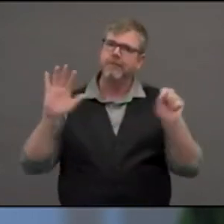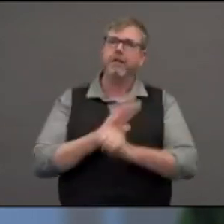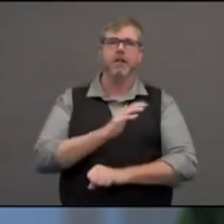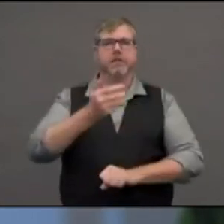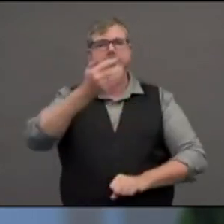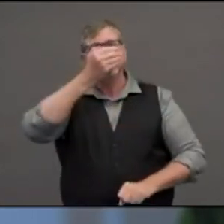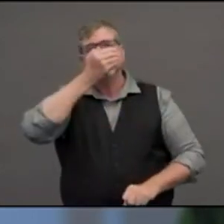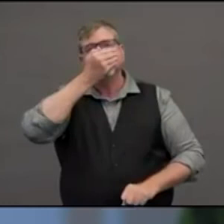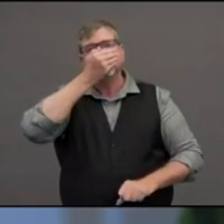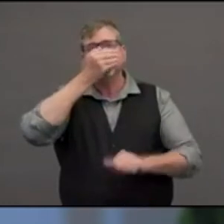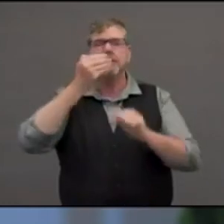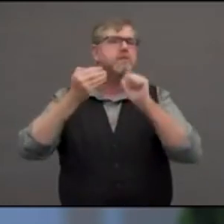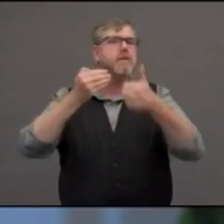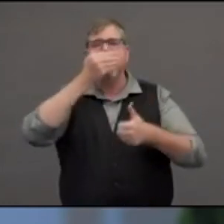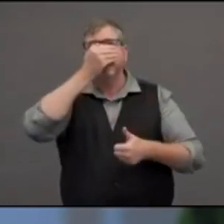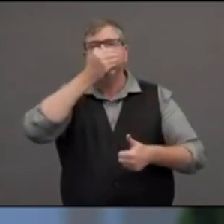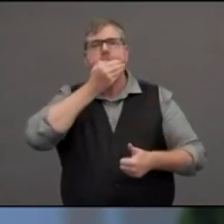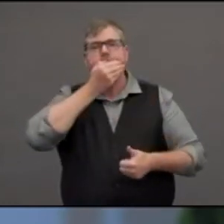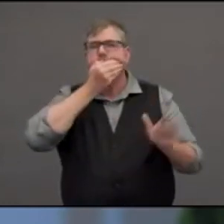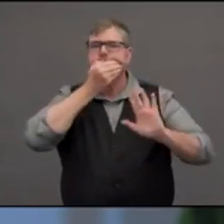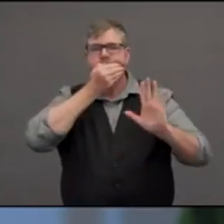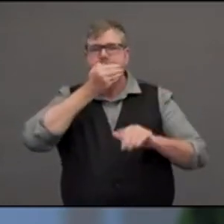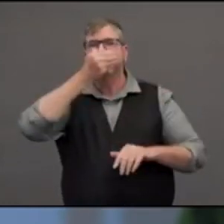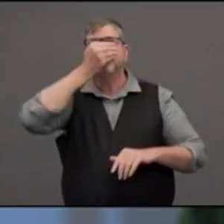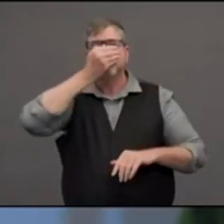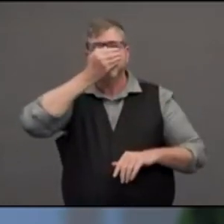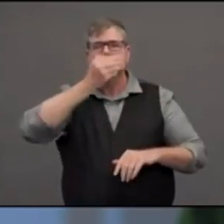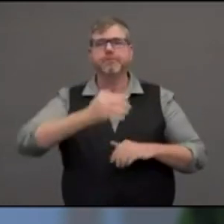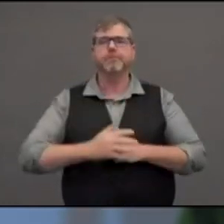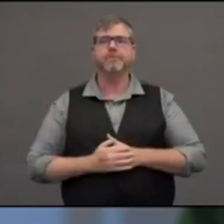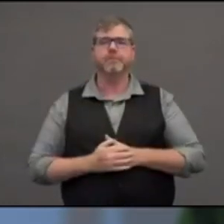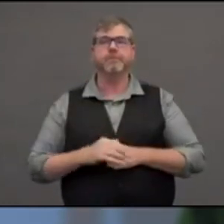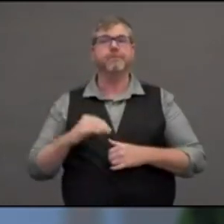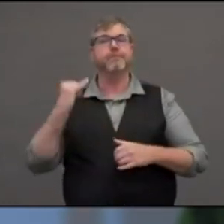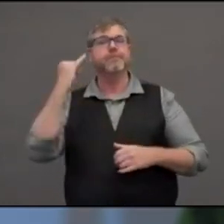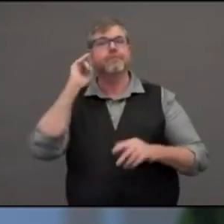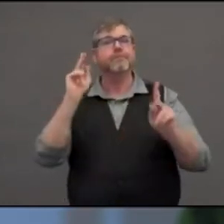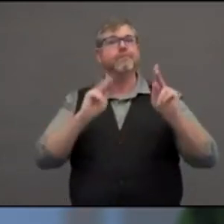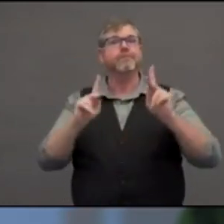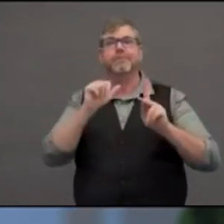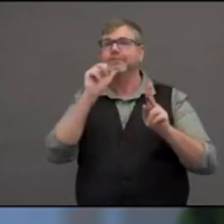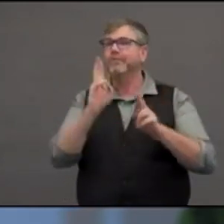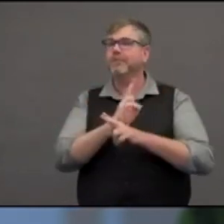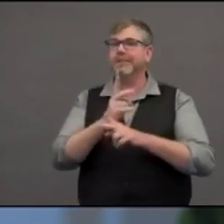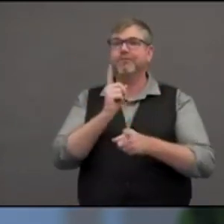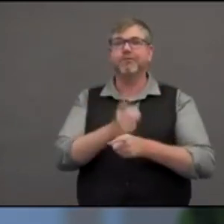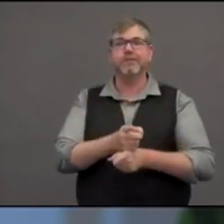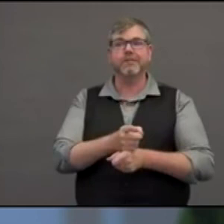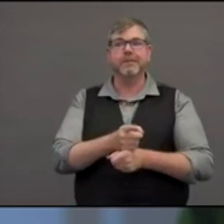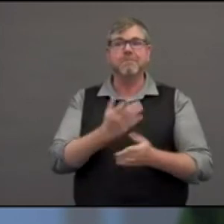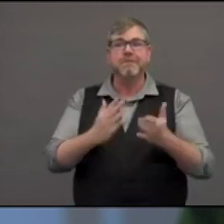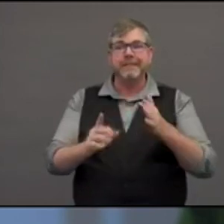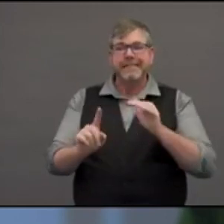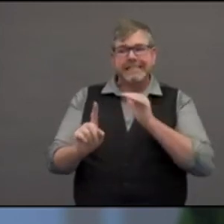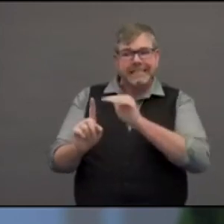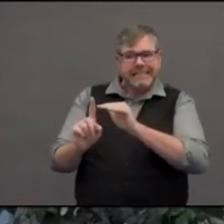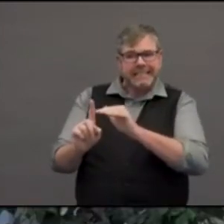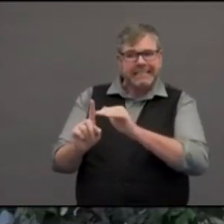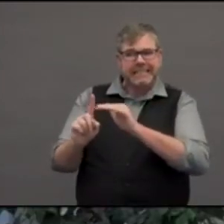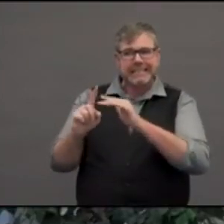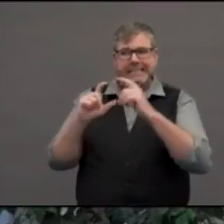mouth. So maybe you can even, if people aren't wearing it right, you can kind of just pull it up and help them out, and it will help you stay